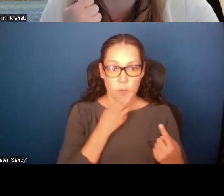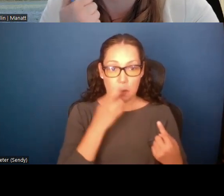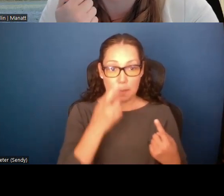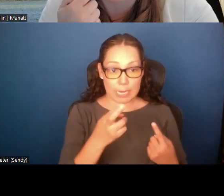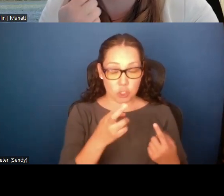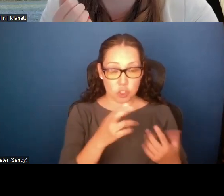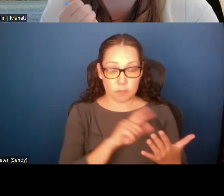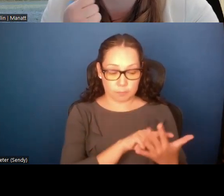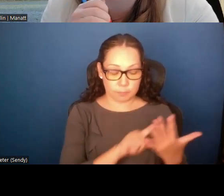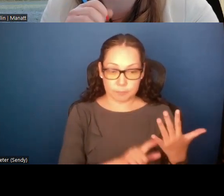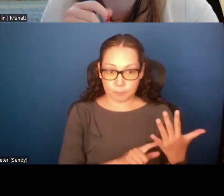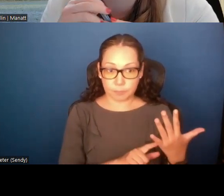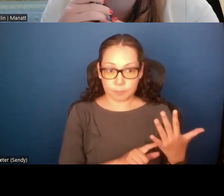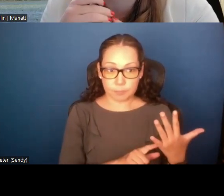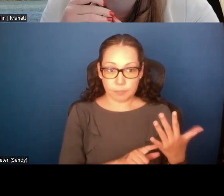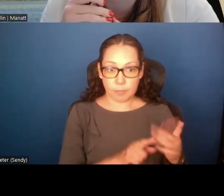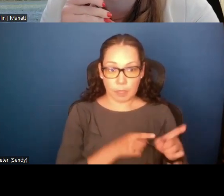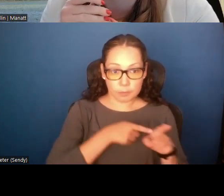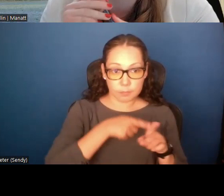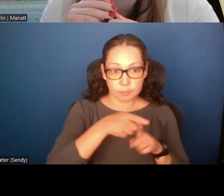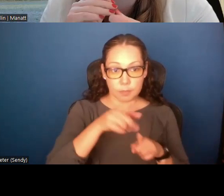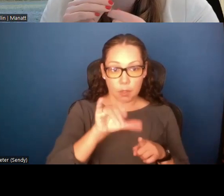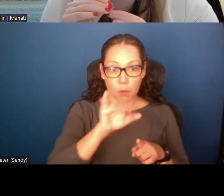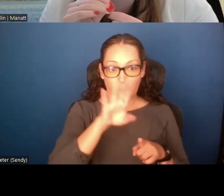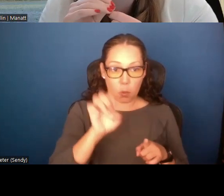So the core concept here is